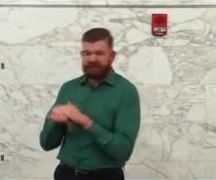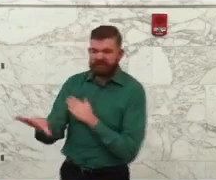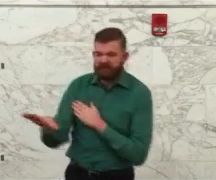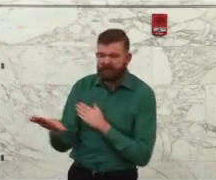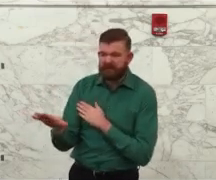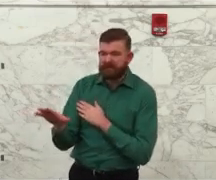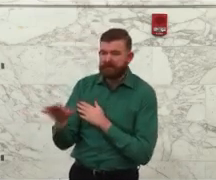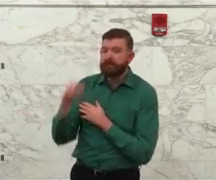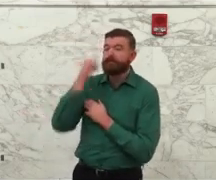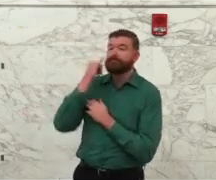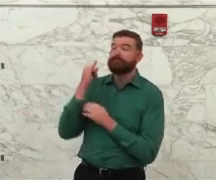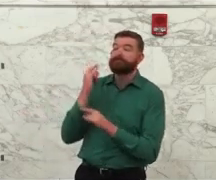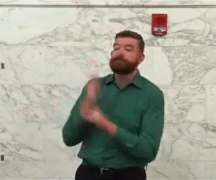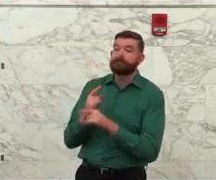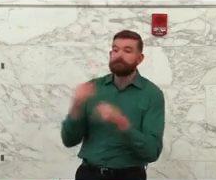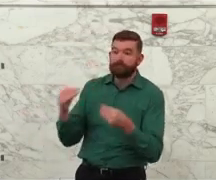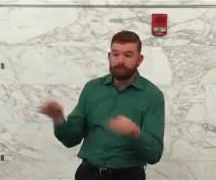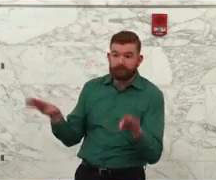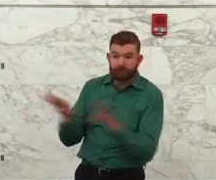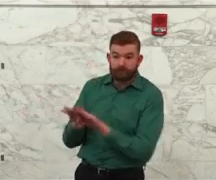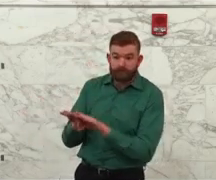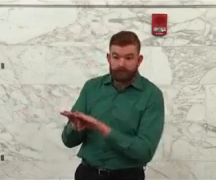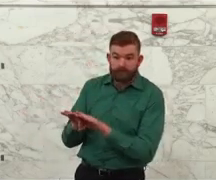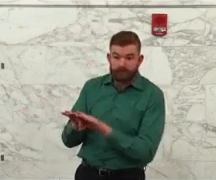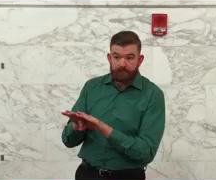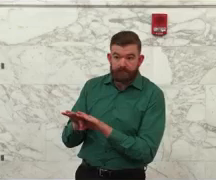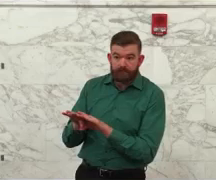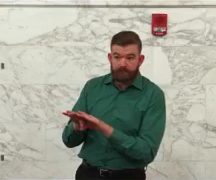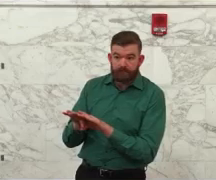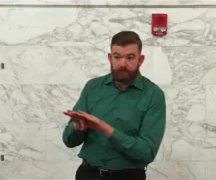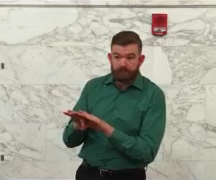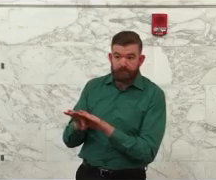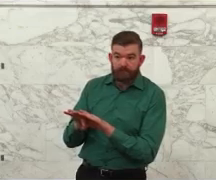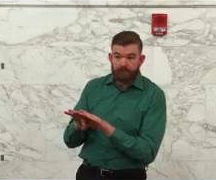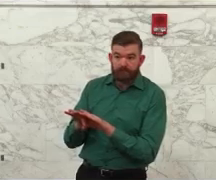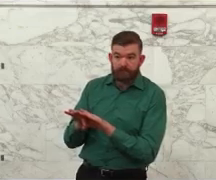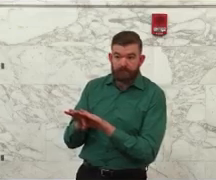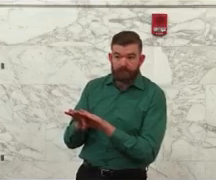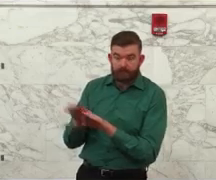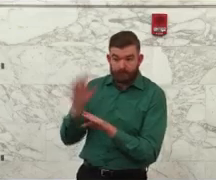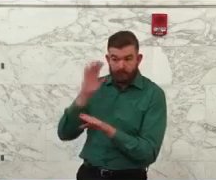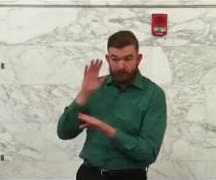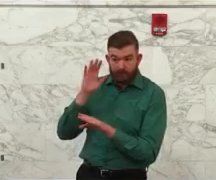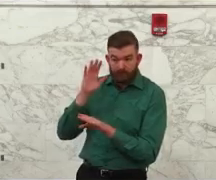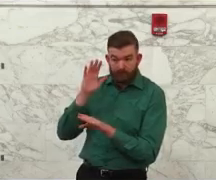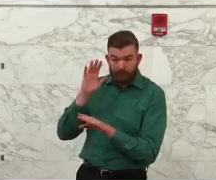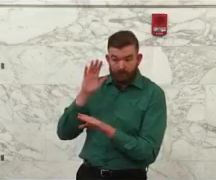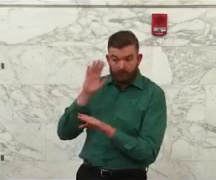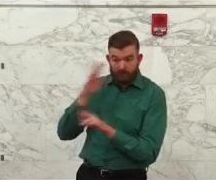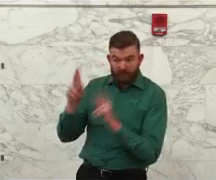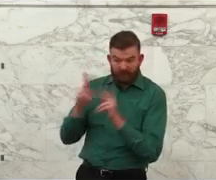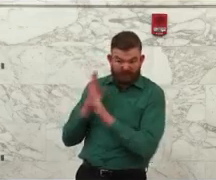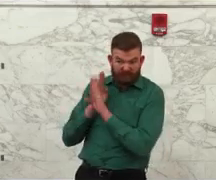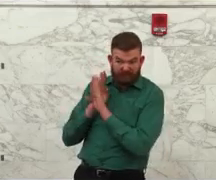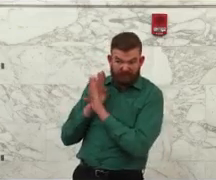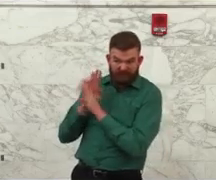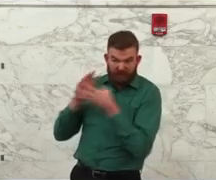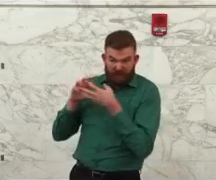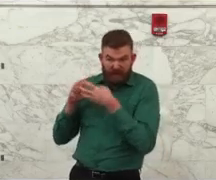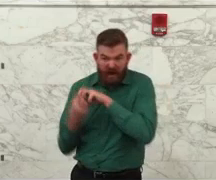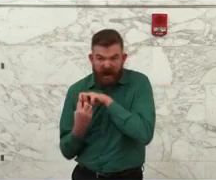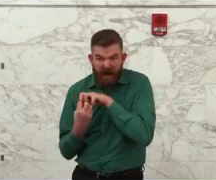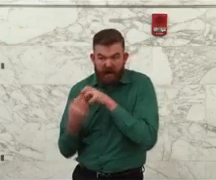get that tight, that there could be potential disturbances? Yeah, so I referred to this earlier, Mark, and I'll maybe be more specific